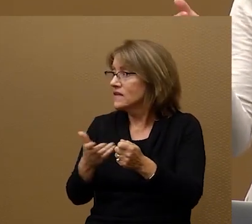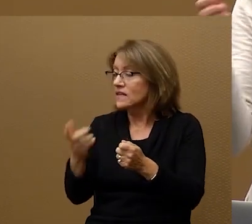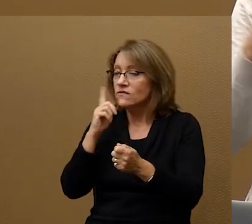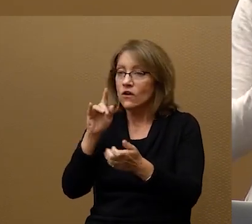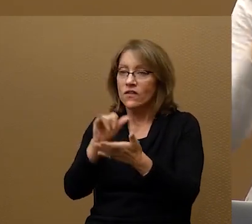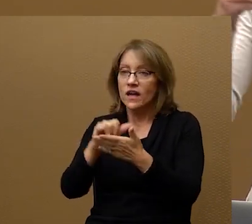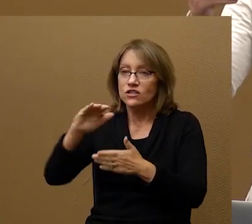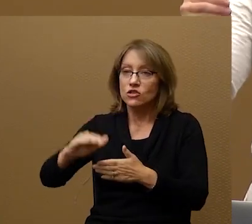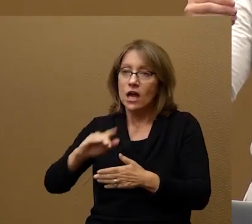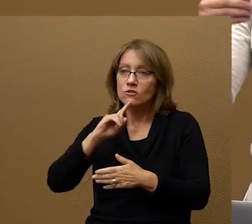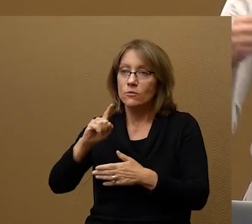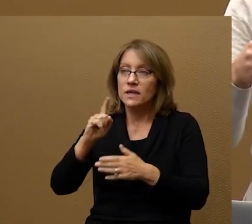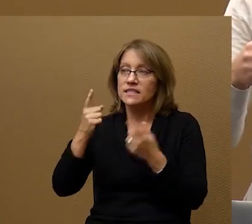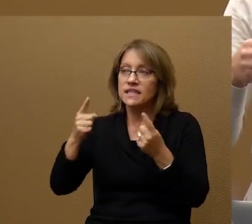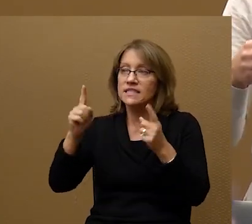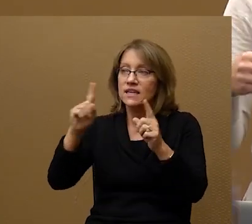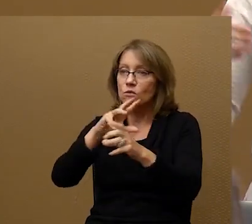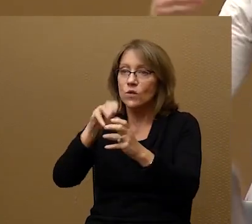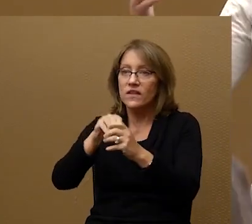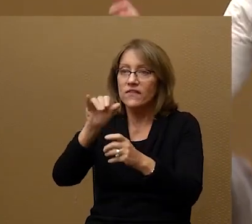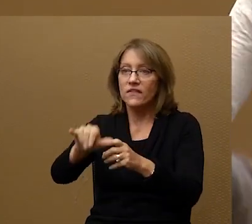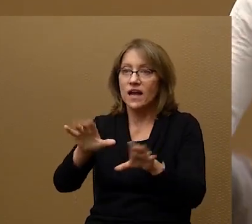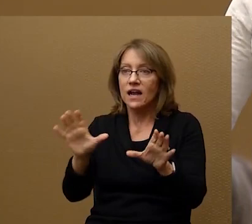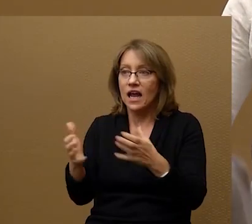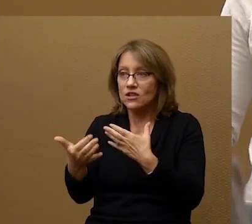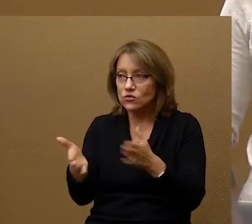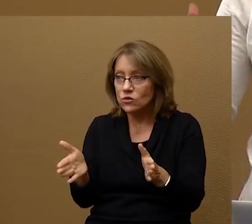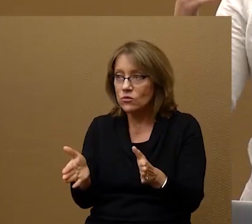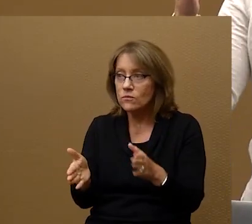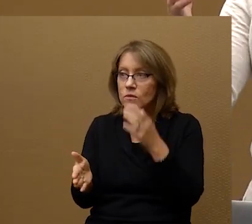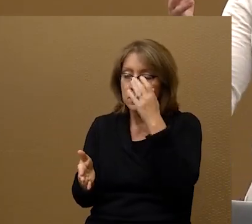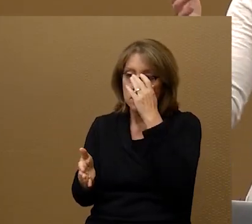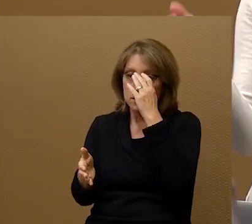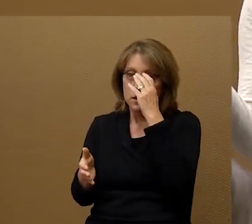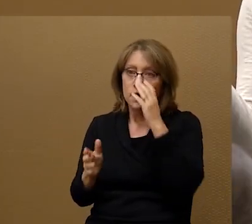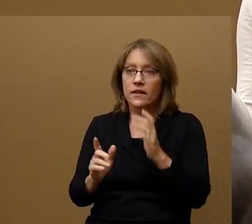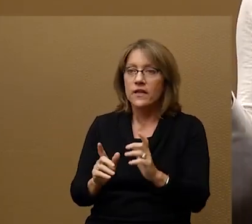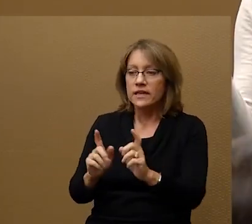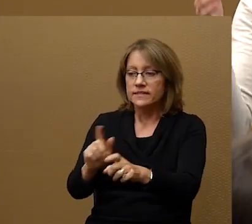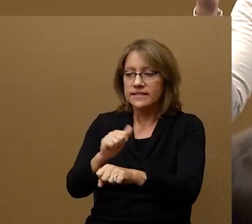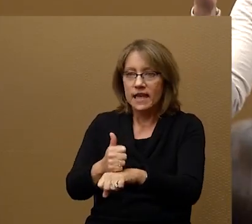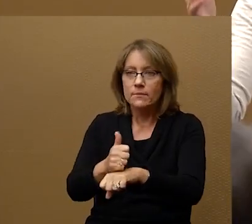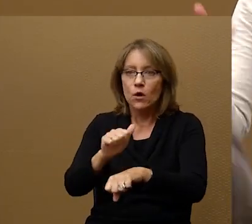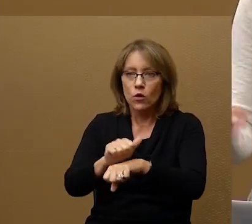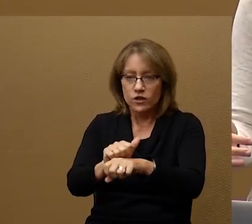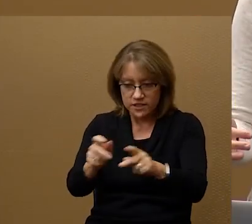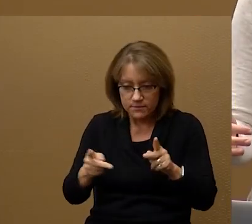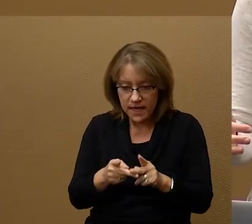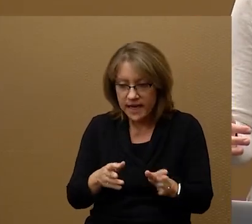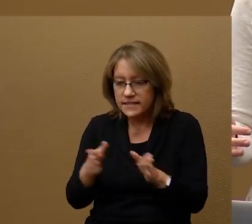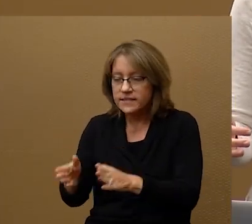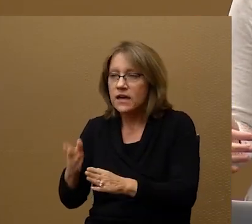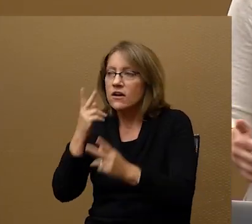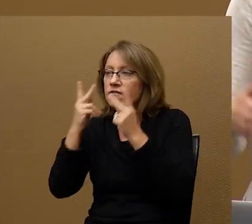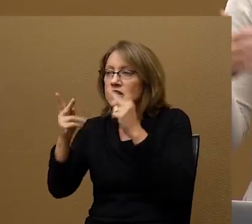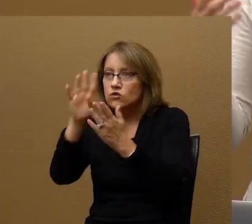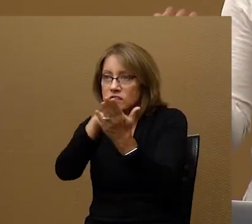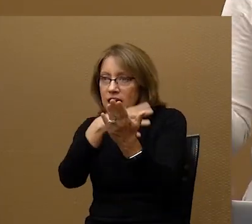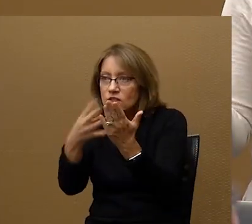to be successful within that classroom. They gave her own workspace, they gave her own visual schedule, they gave her visual